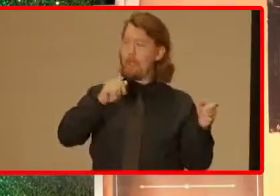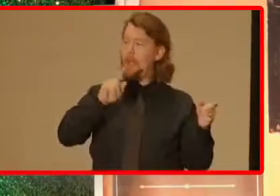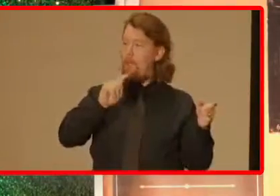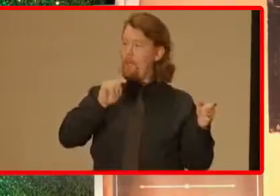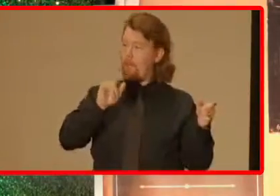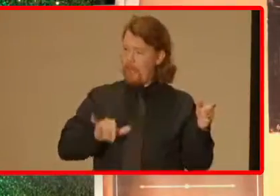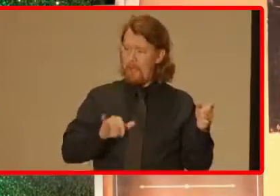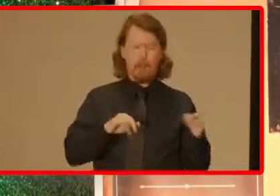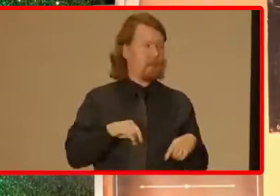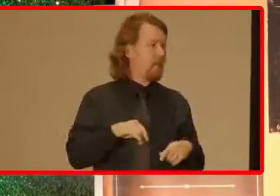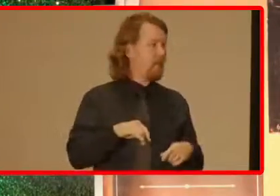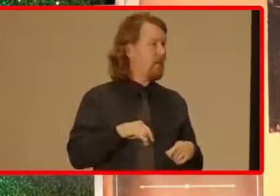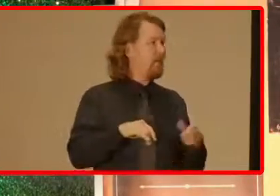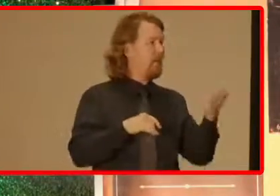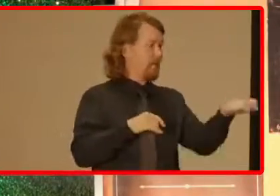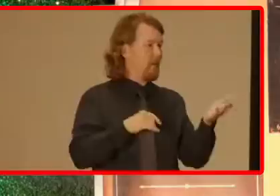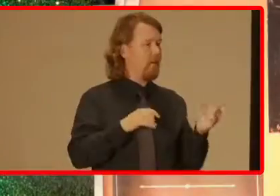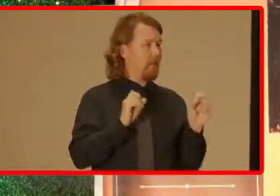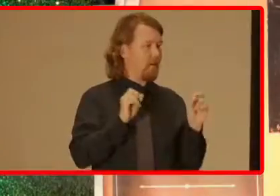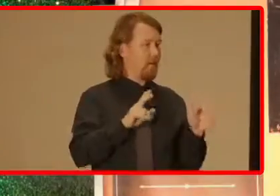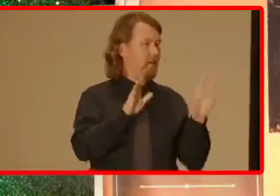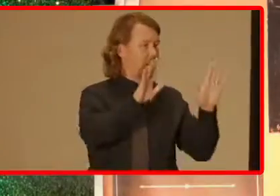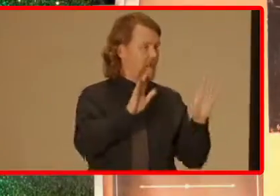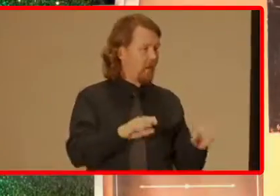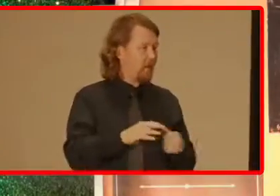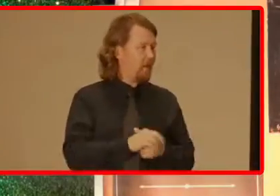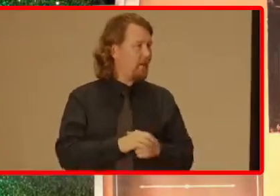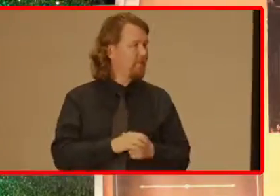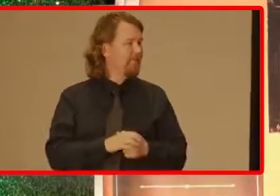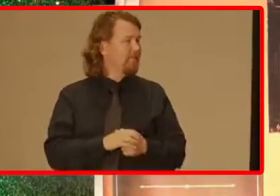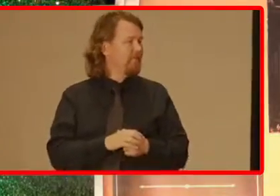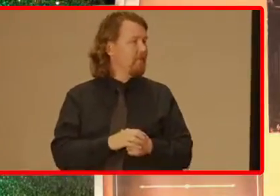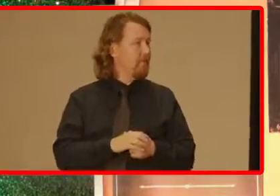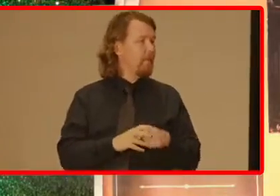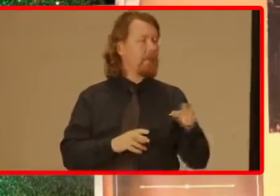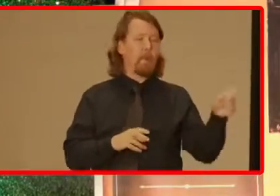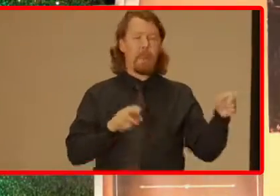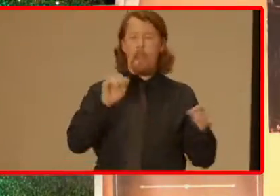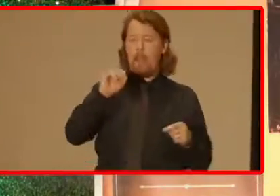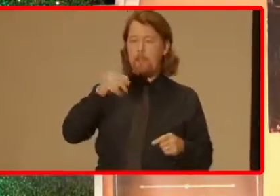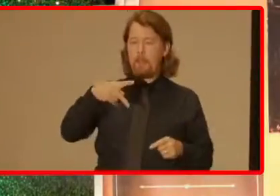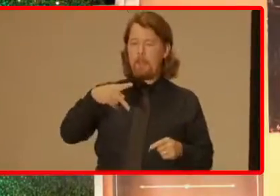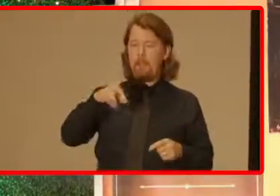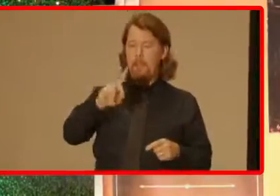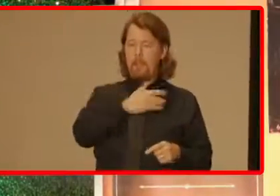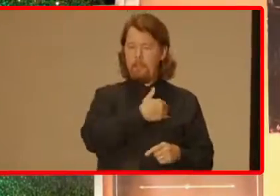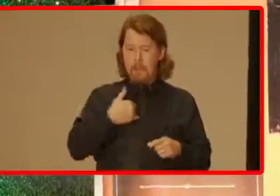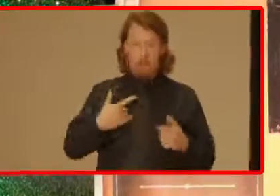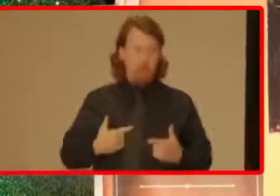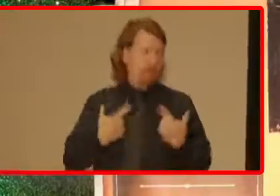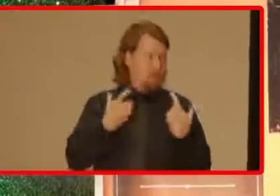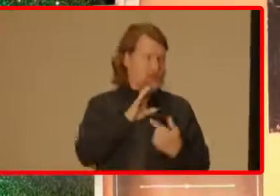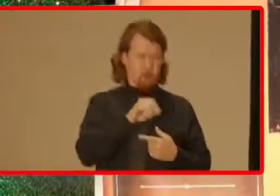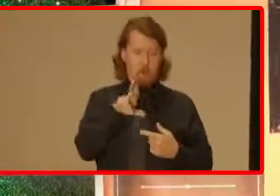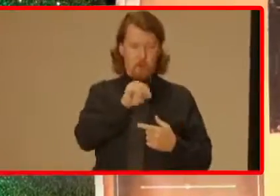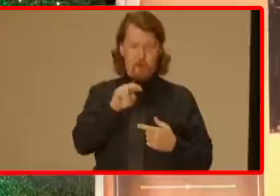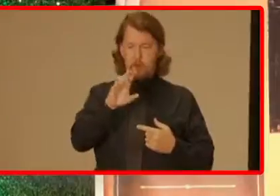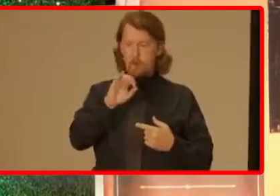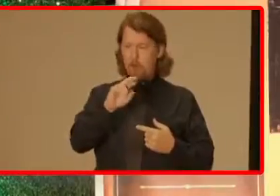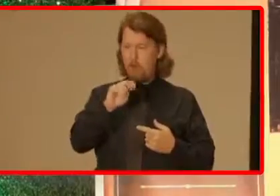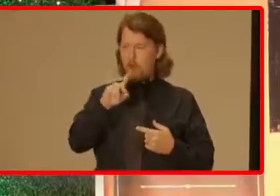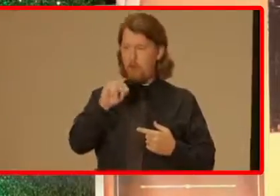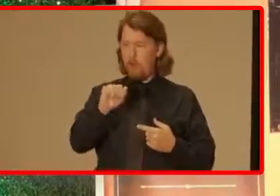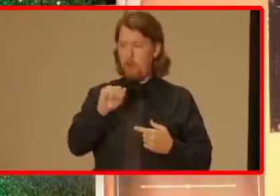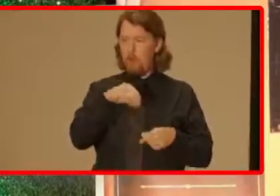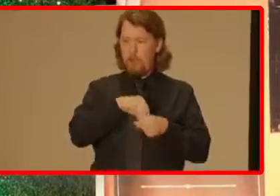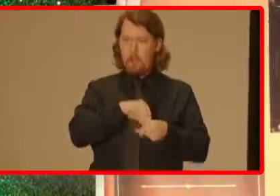Bradley, where are you at? Oh, there you are. Great. She's an APD member who lives in her own condo in Altamont Springs